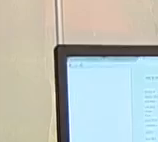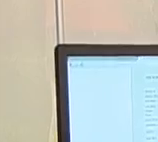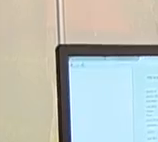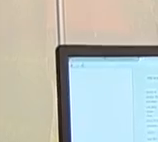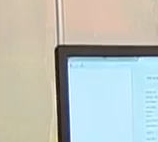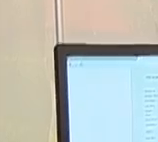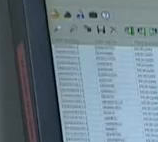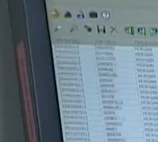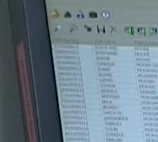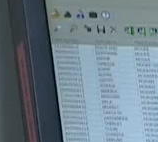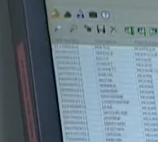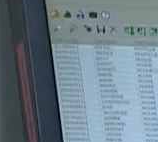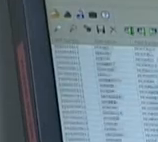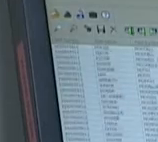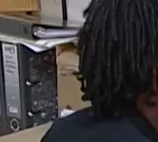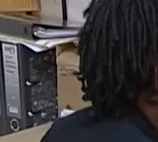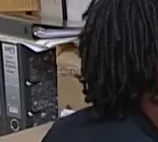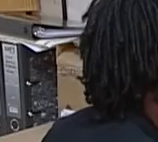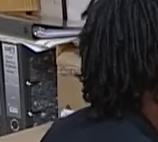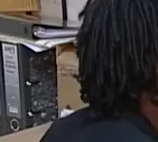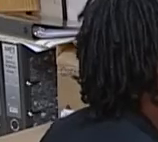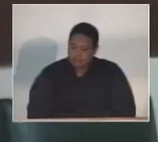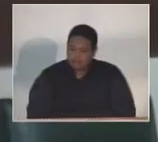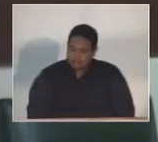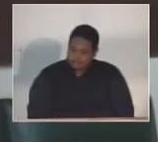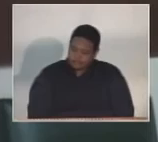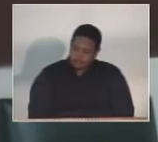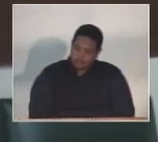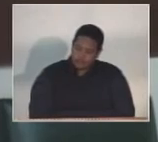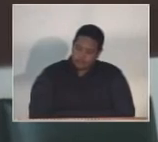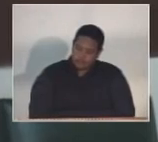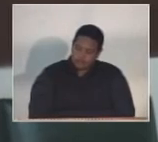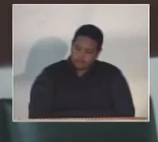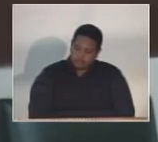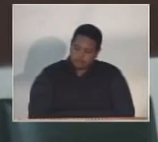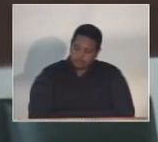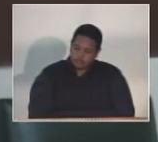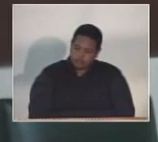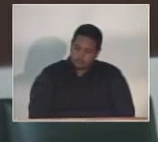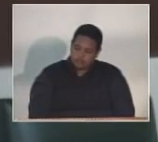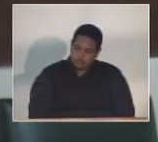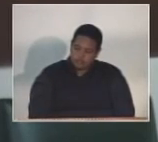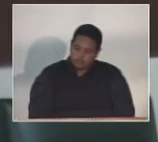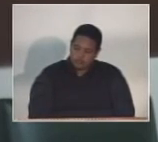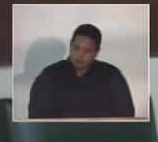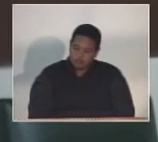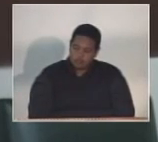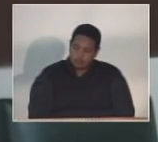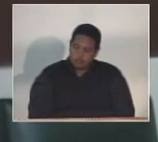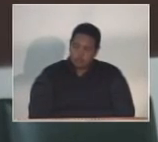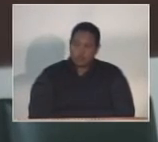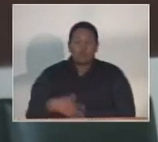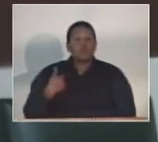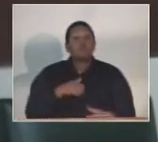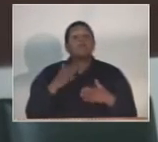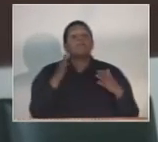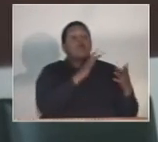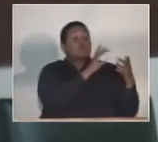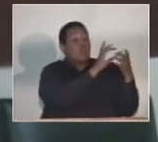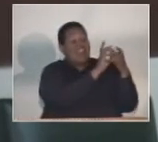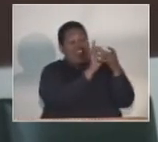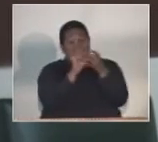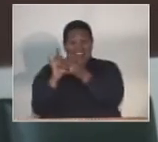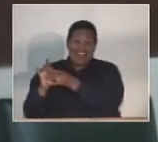using $30 million from the National Health Fund. We will eventually link all our facilities so that we can